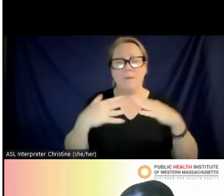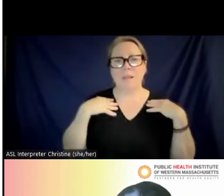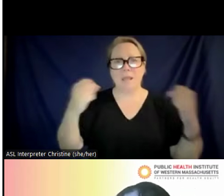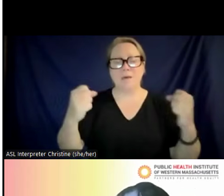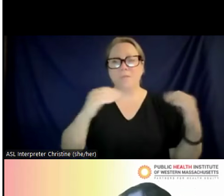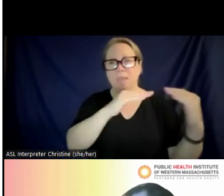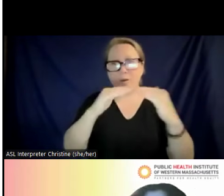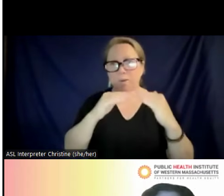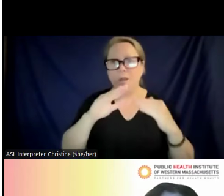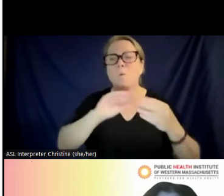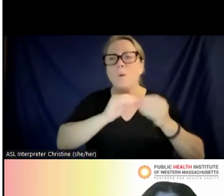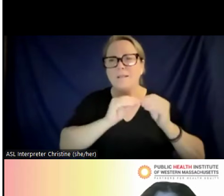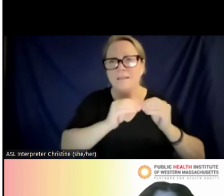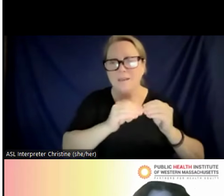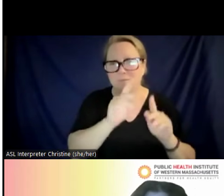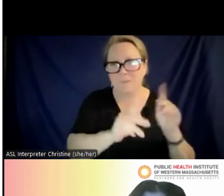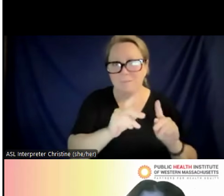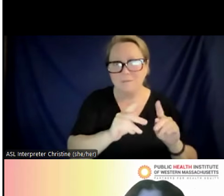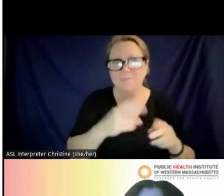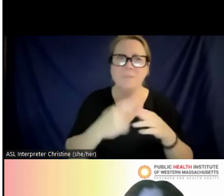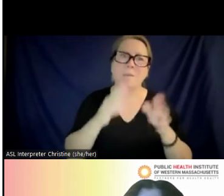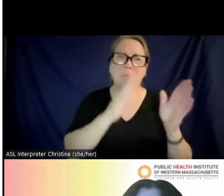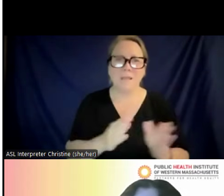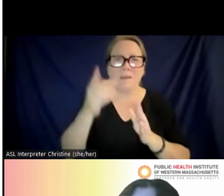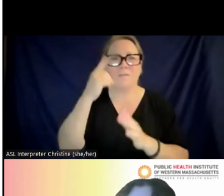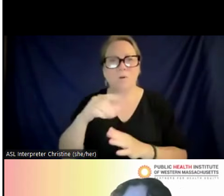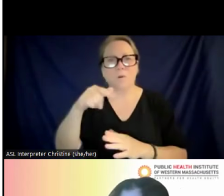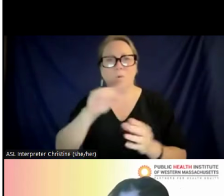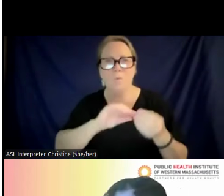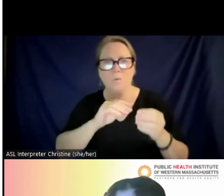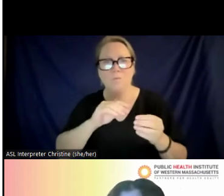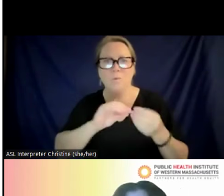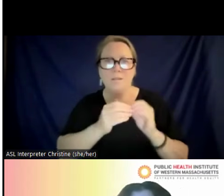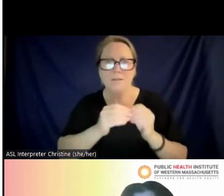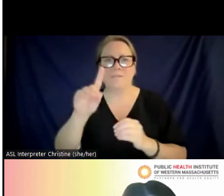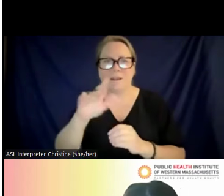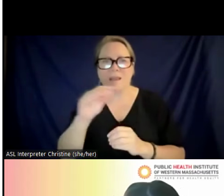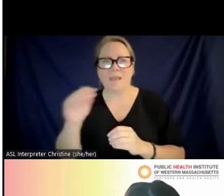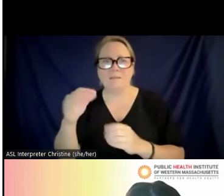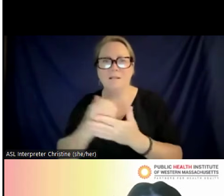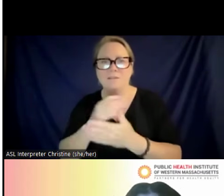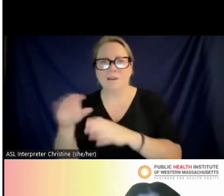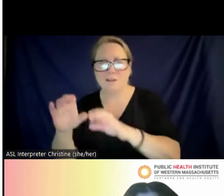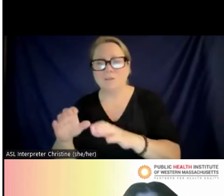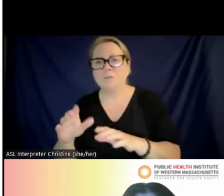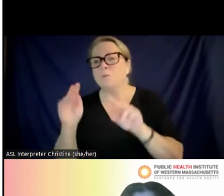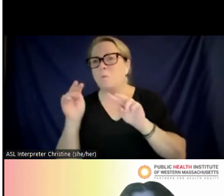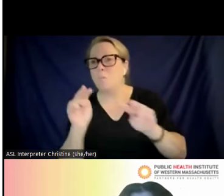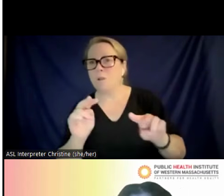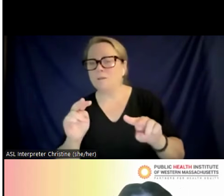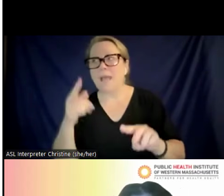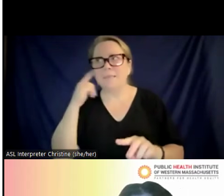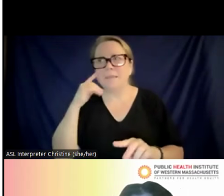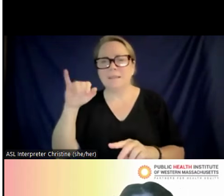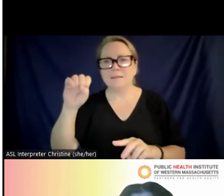Qualitative folks titled Planning for Qualitative Data Collection and Action. So stay tuned. I believe Isabella